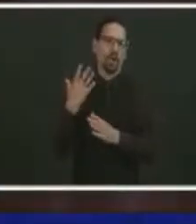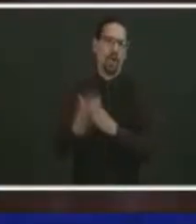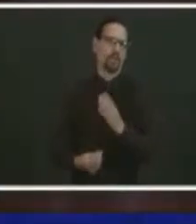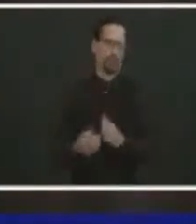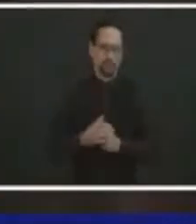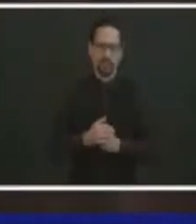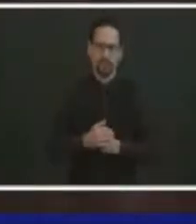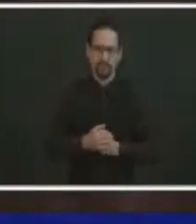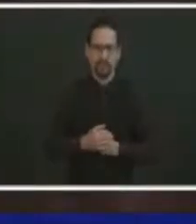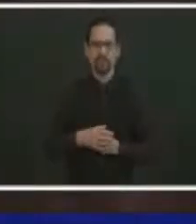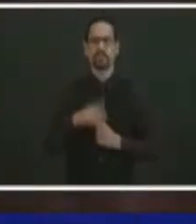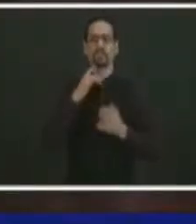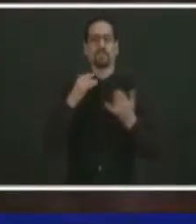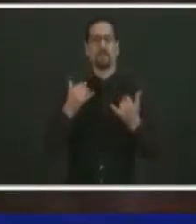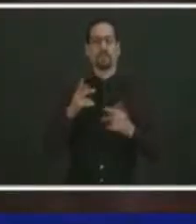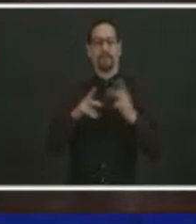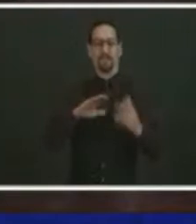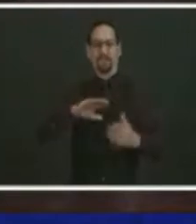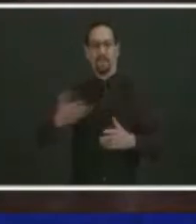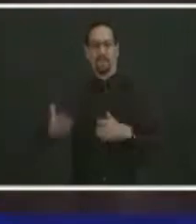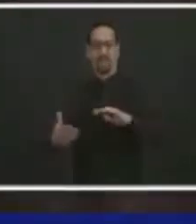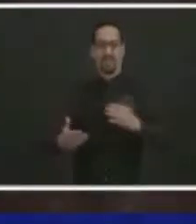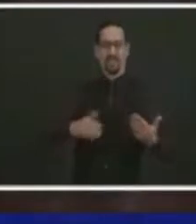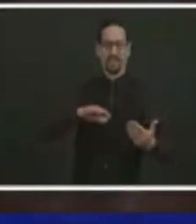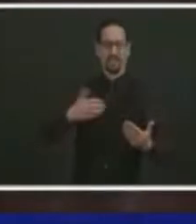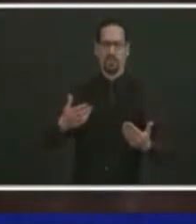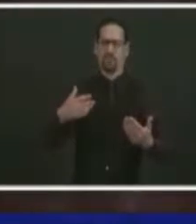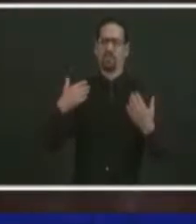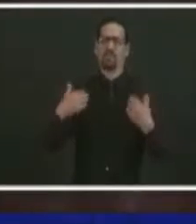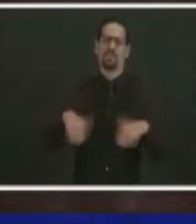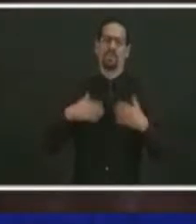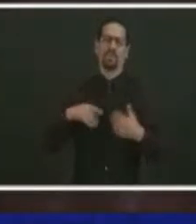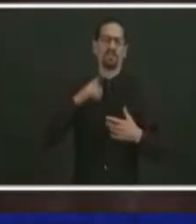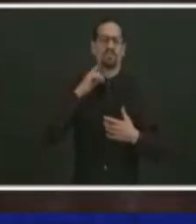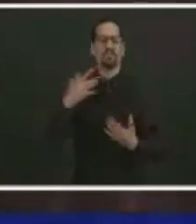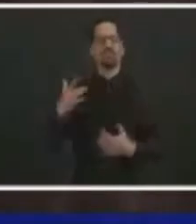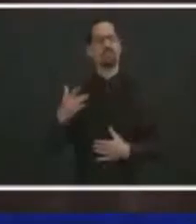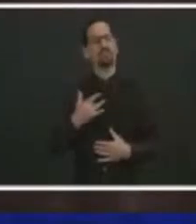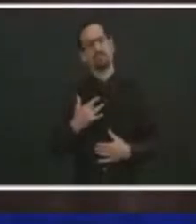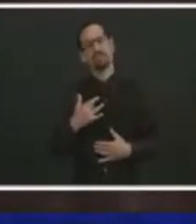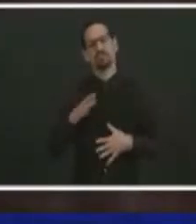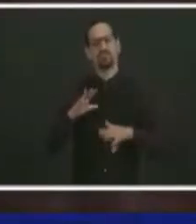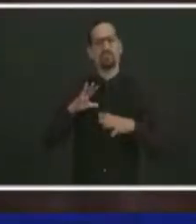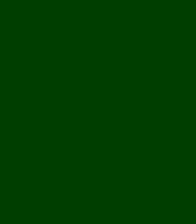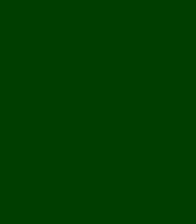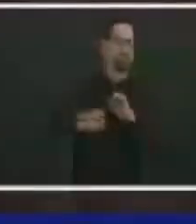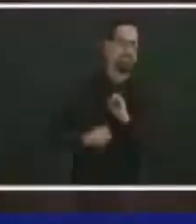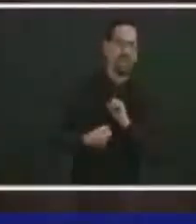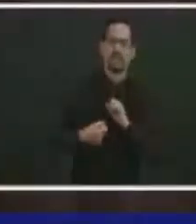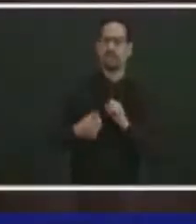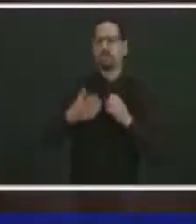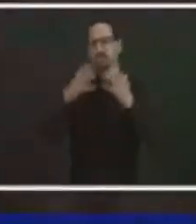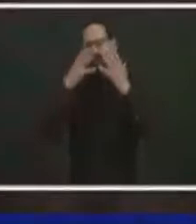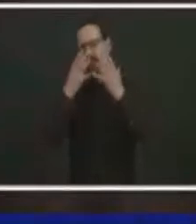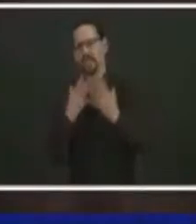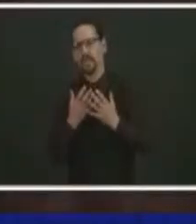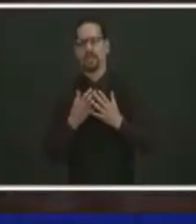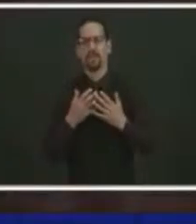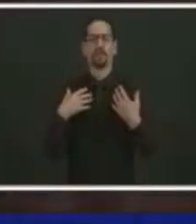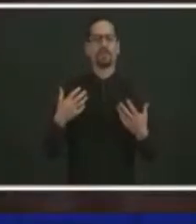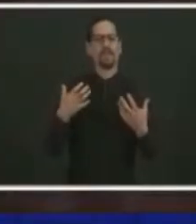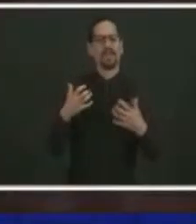incredibly tragic, we hope to keep up this brief trend of reporting fatality numbers that